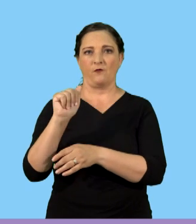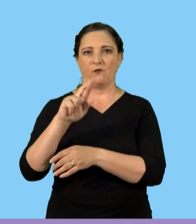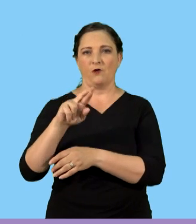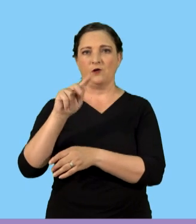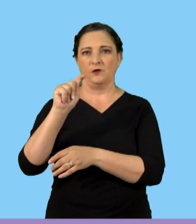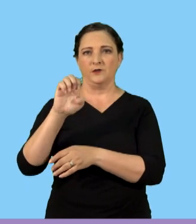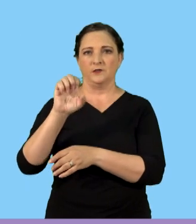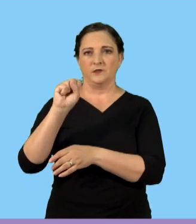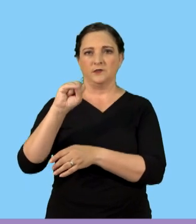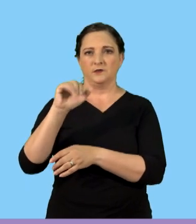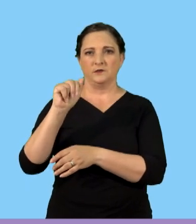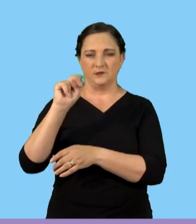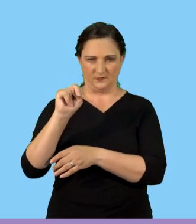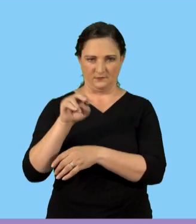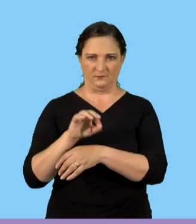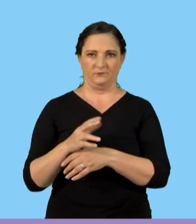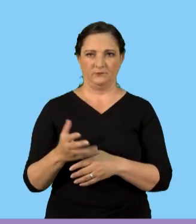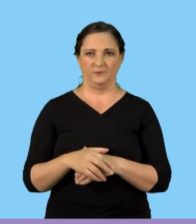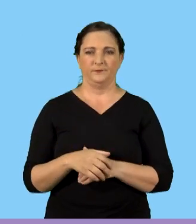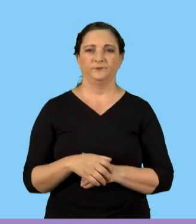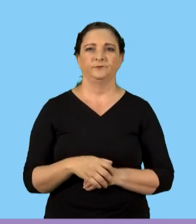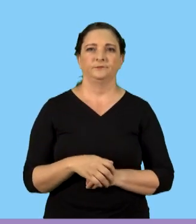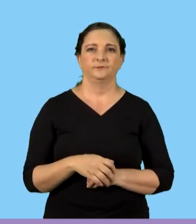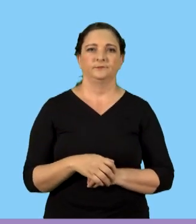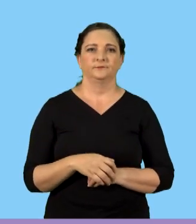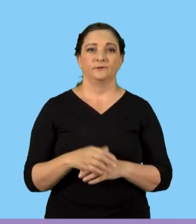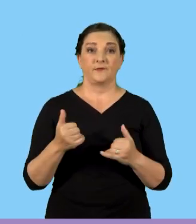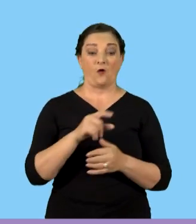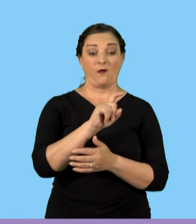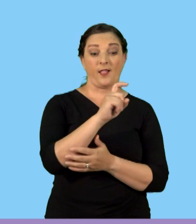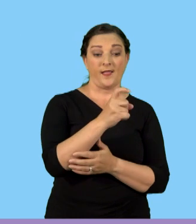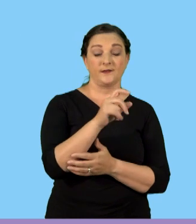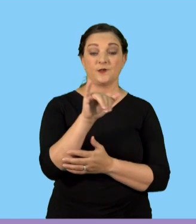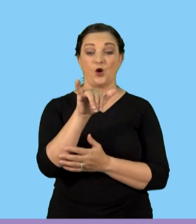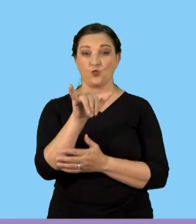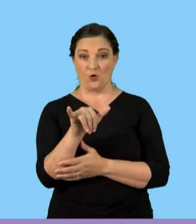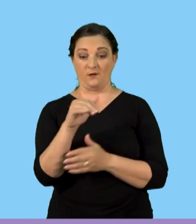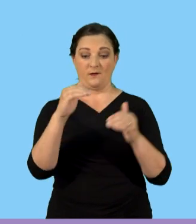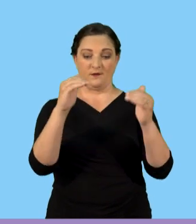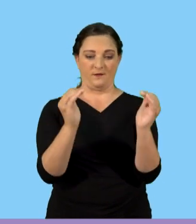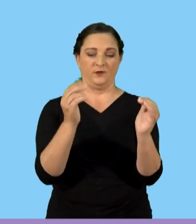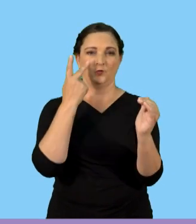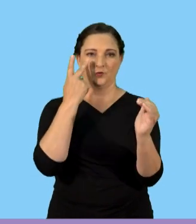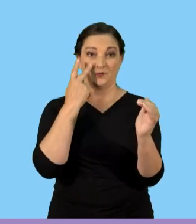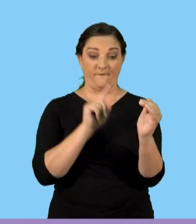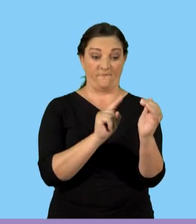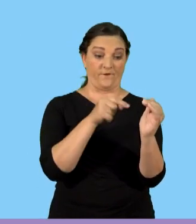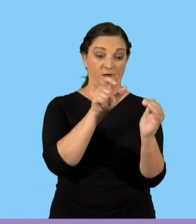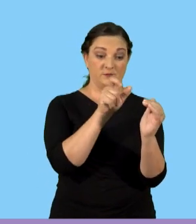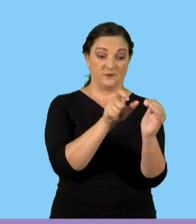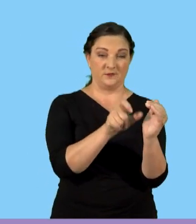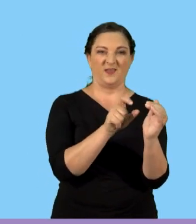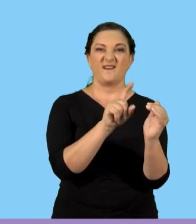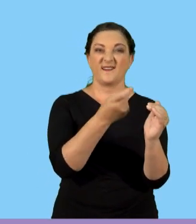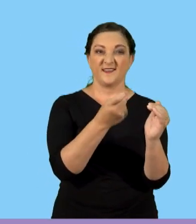pairs. Again, remember, our ordered pairs are represented as x and y. Our ordered pairs are represented as x and y. So the first